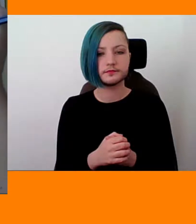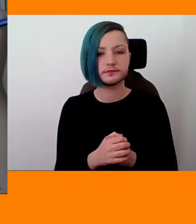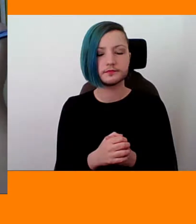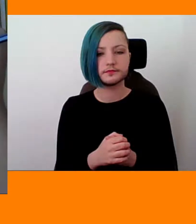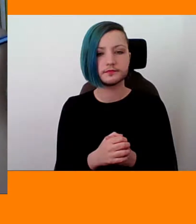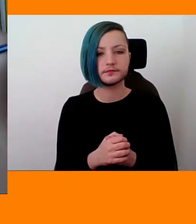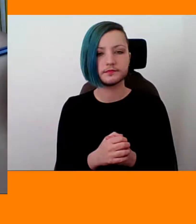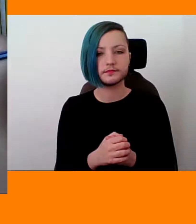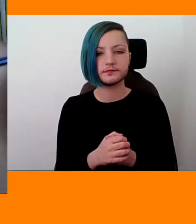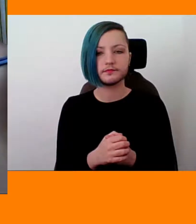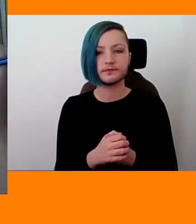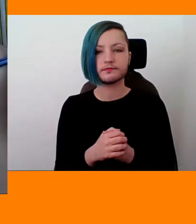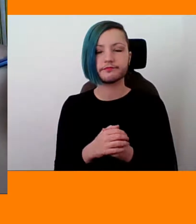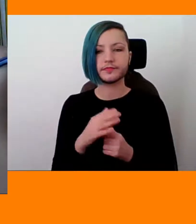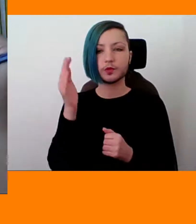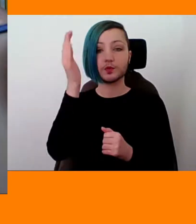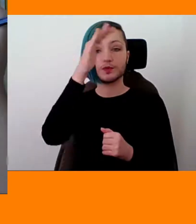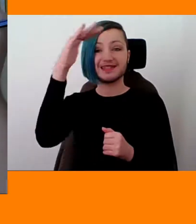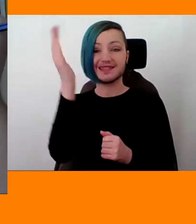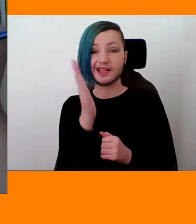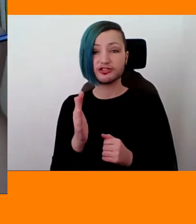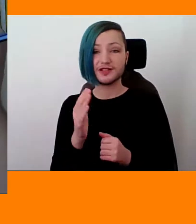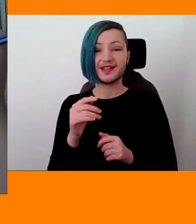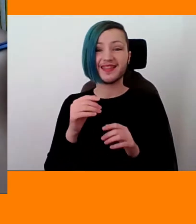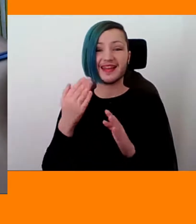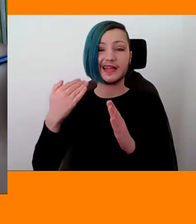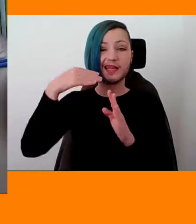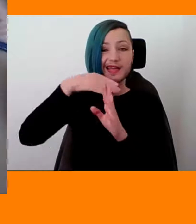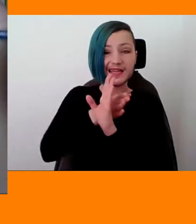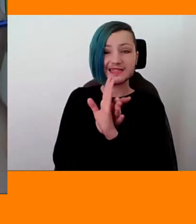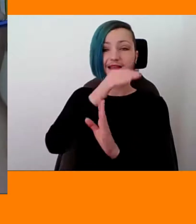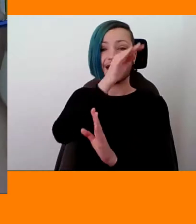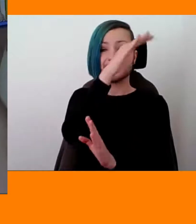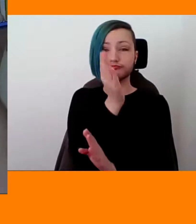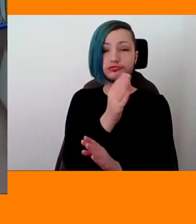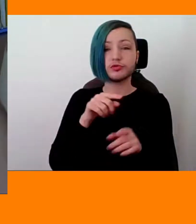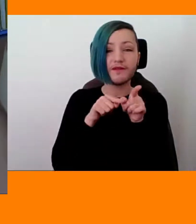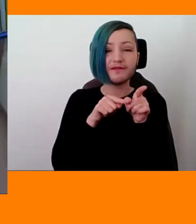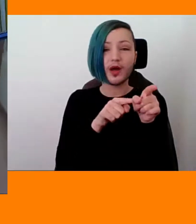And then inside that section, all you need to do is follow the lines.